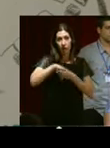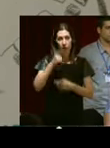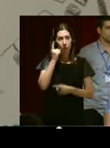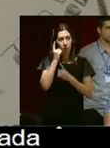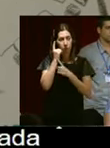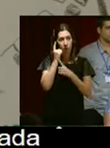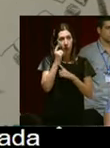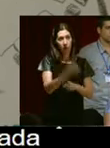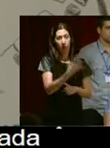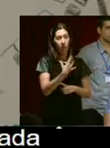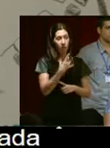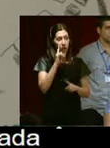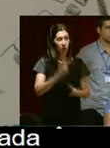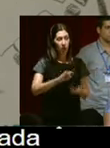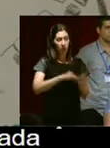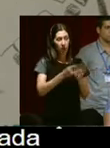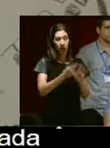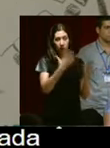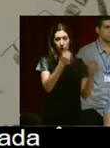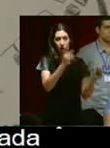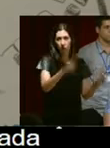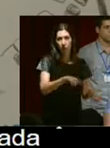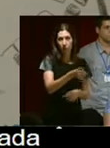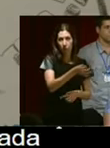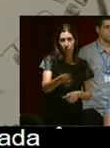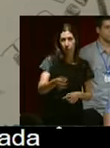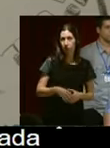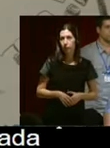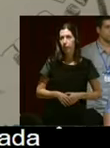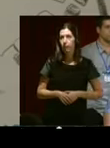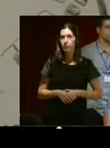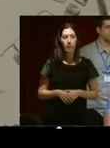information back to the mobile phone. Did I answer your